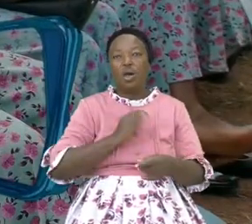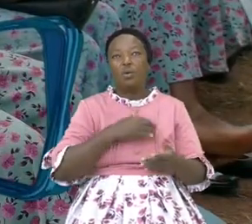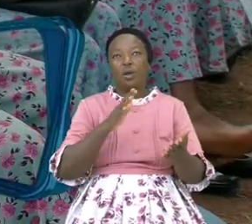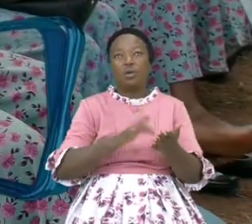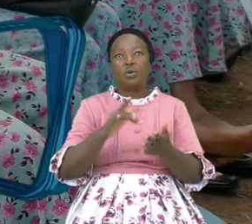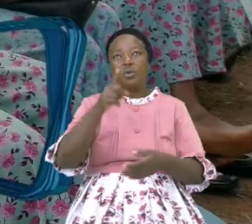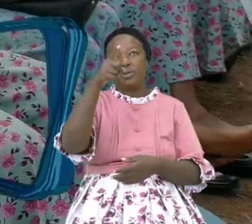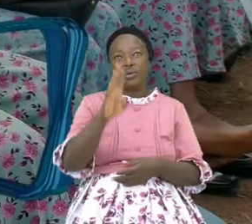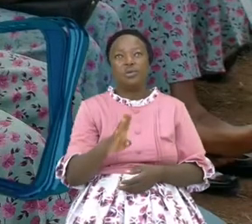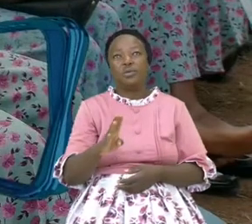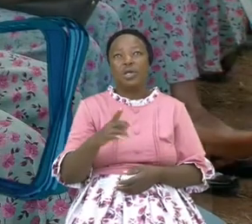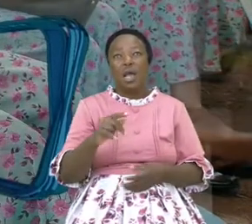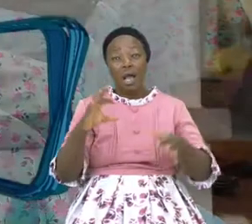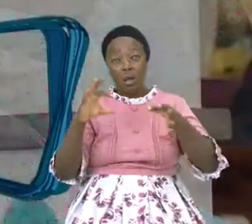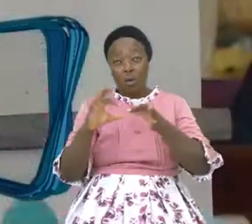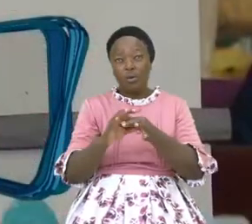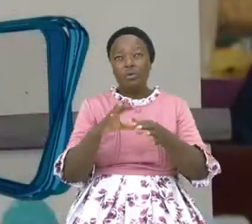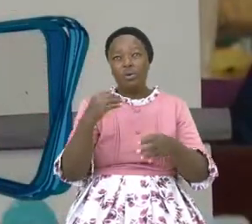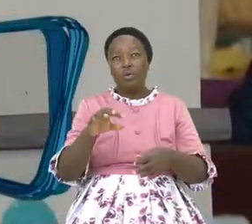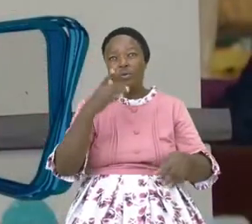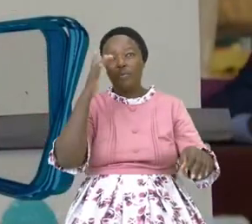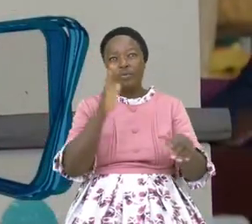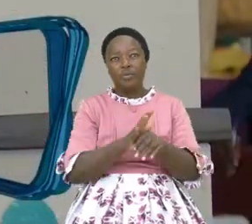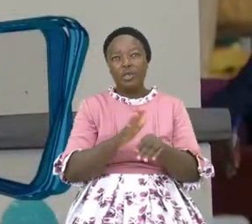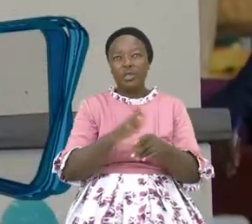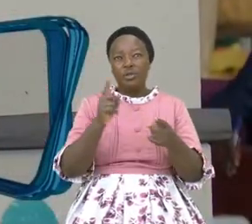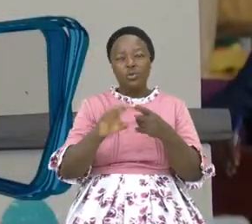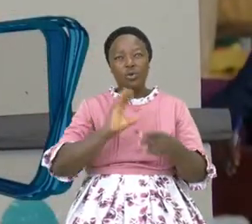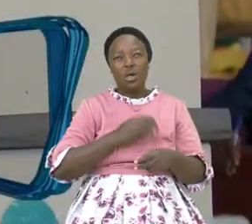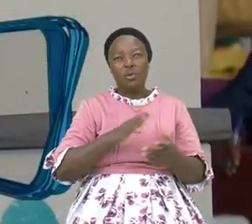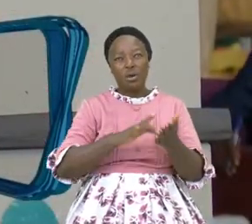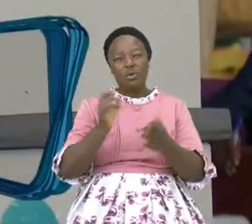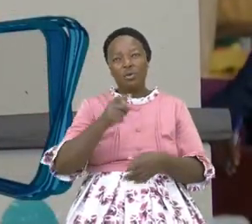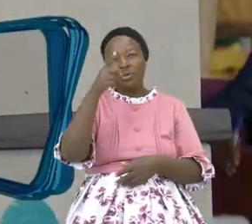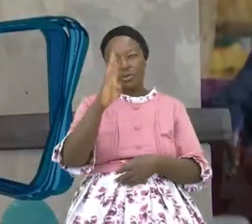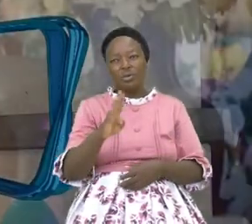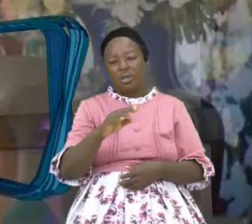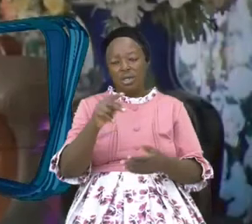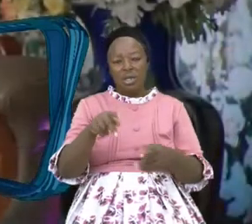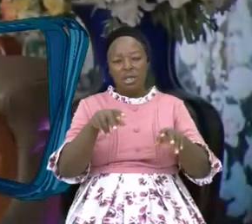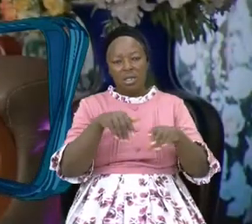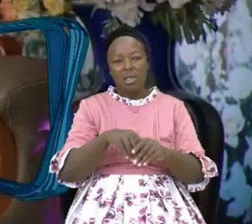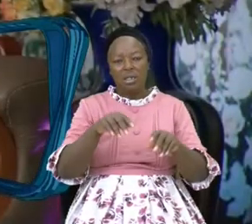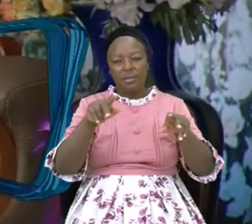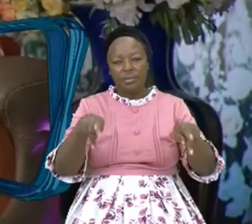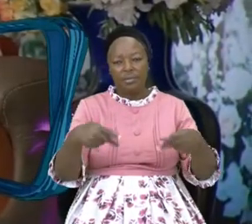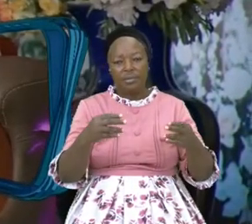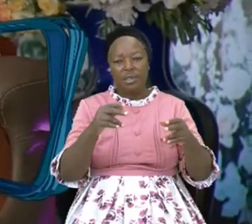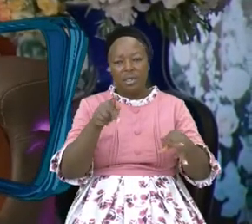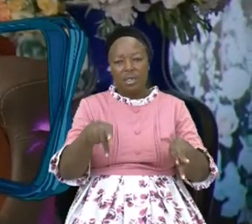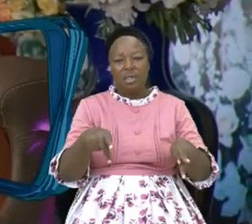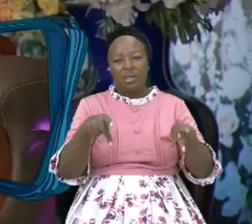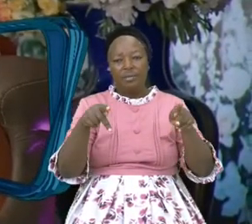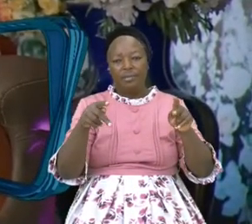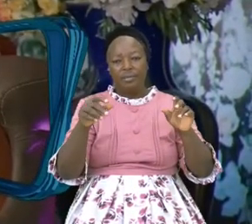glorious God. A couch of praise to our glorious God. In Psalm 41, reading from